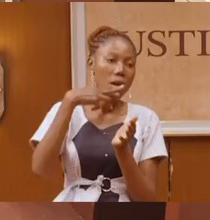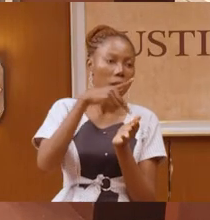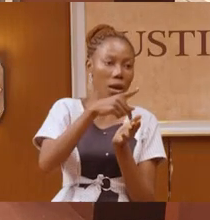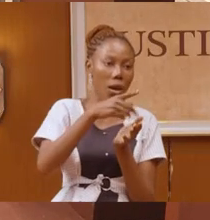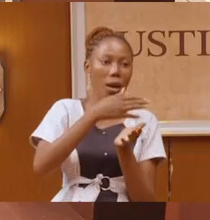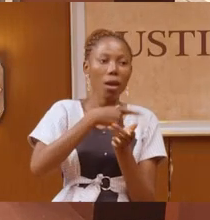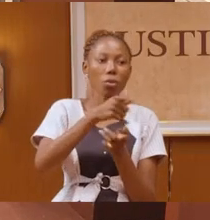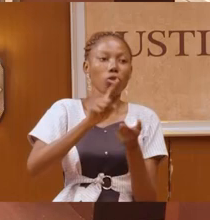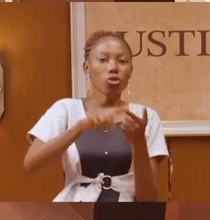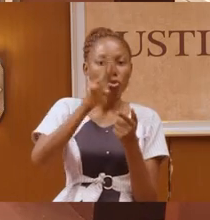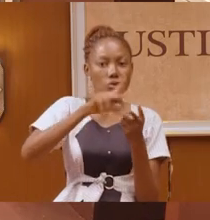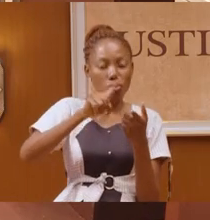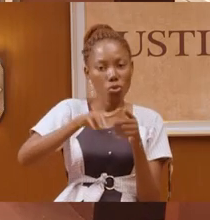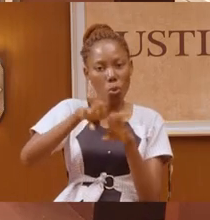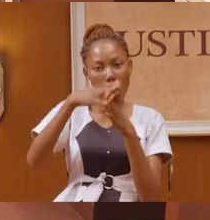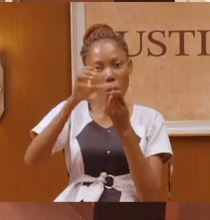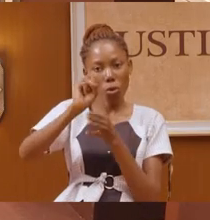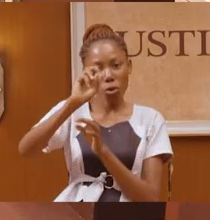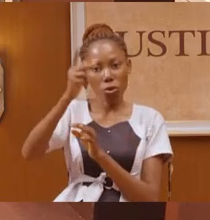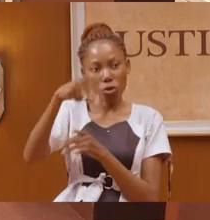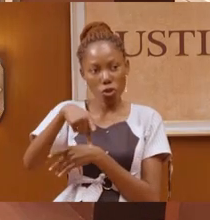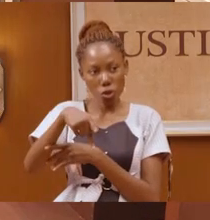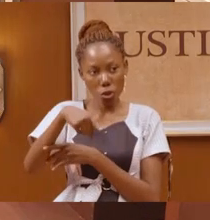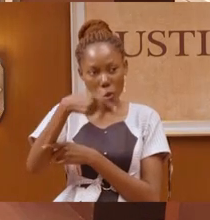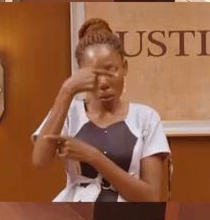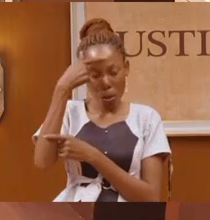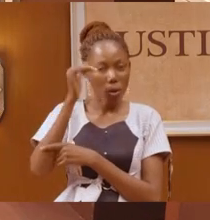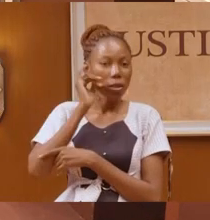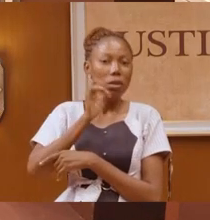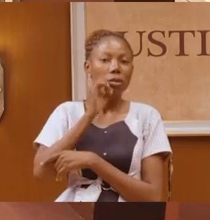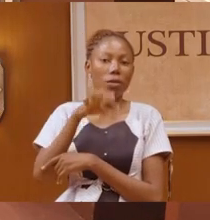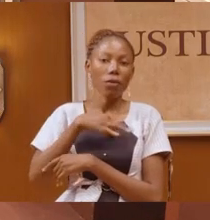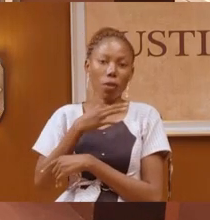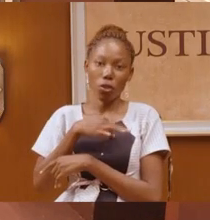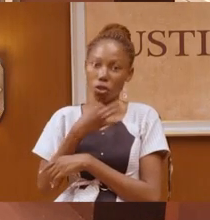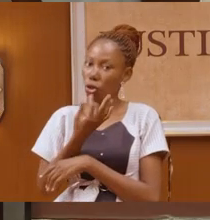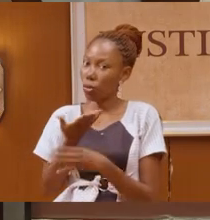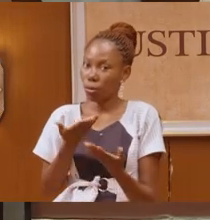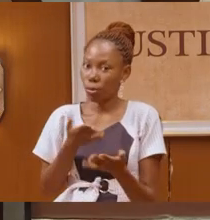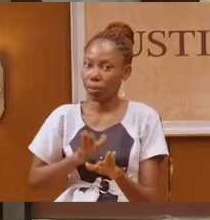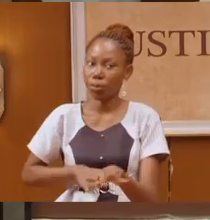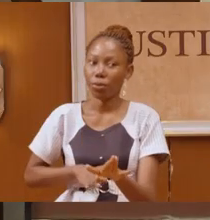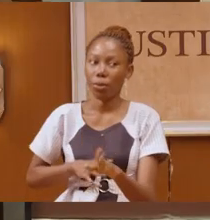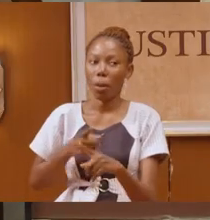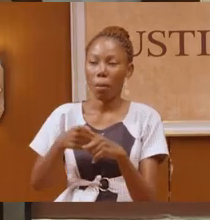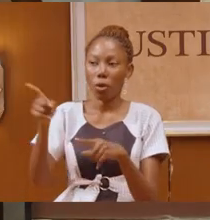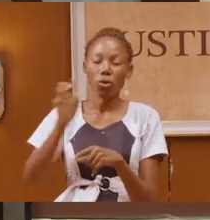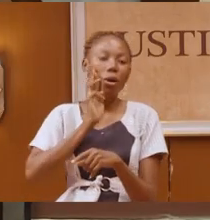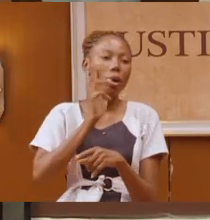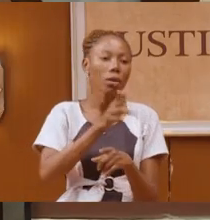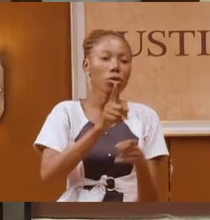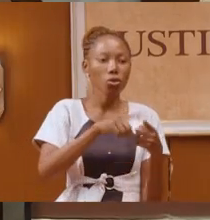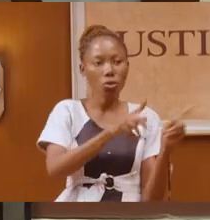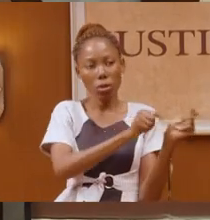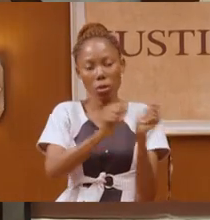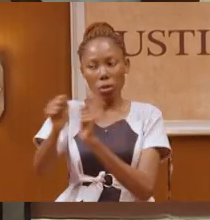Which she intended to use to open a shop because she's a fashion designer. But you asked her to transfer the